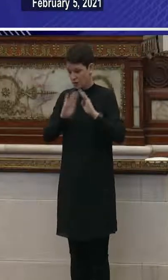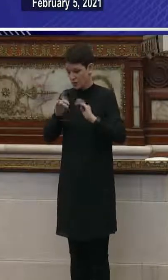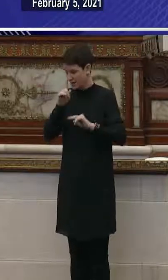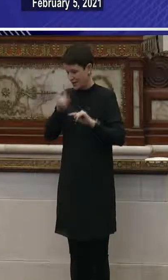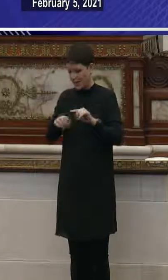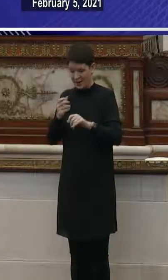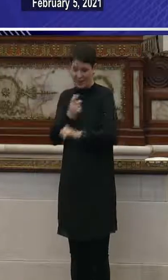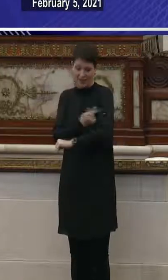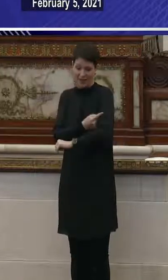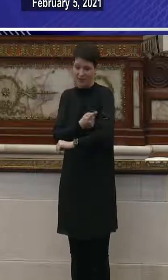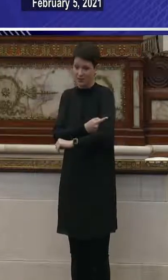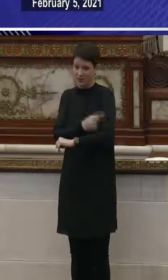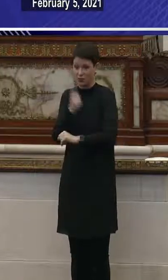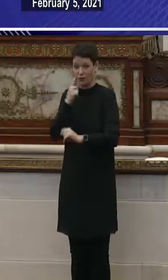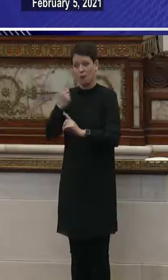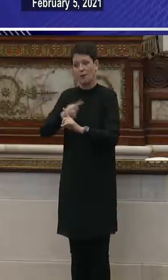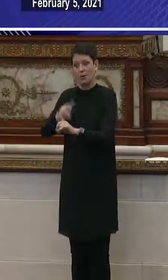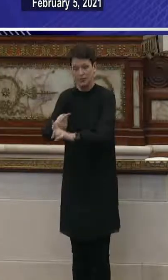can't get vaccine for months.